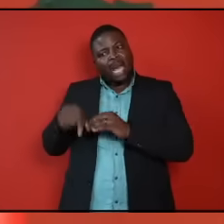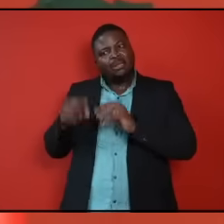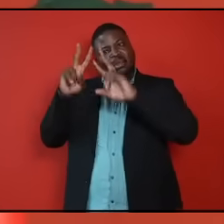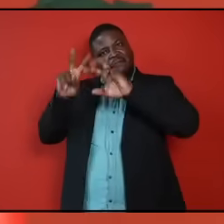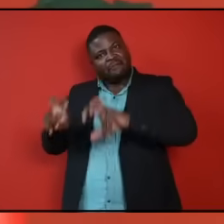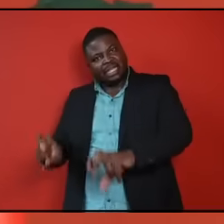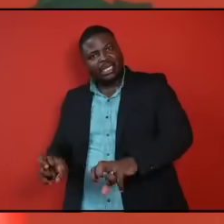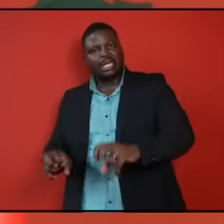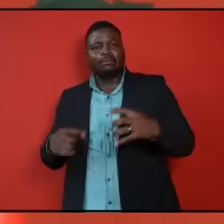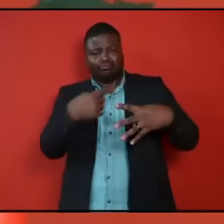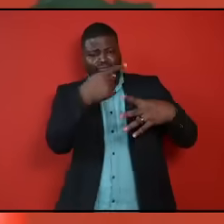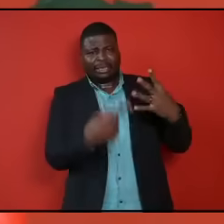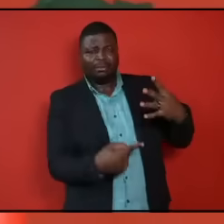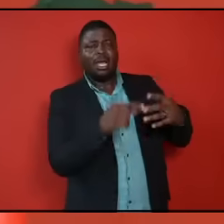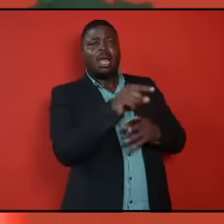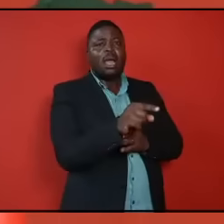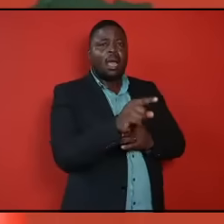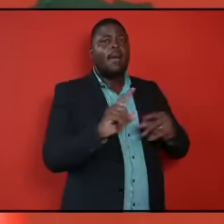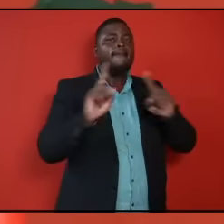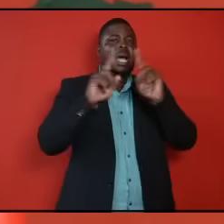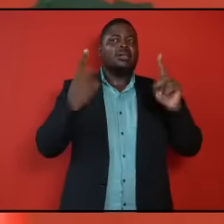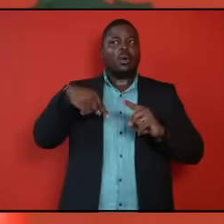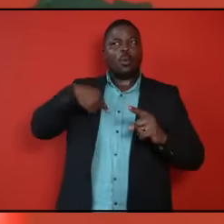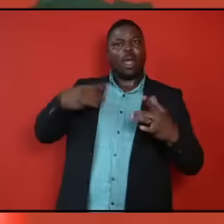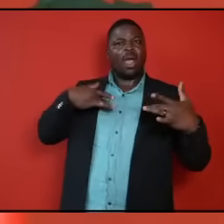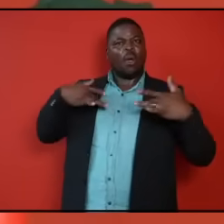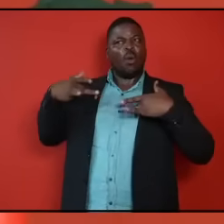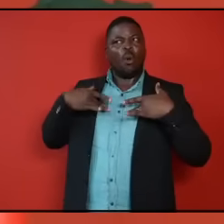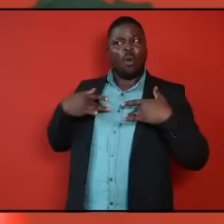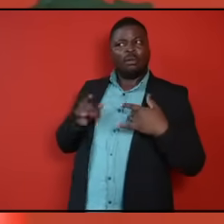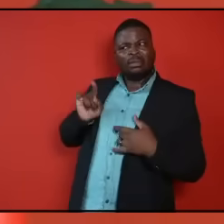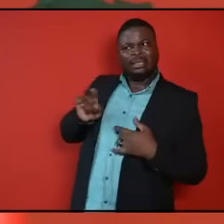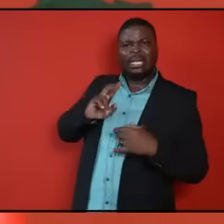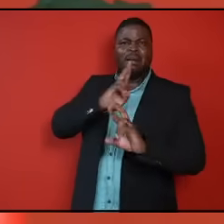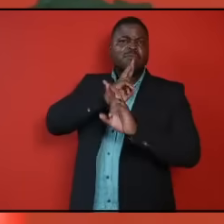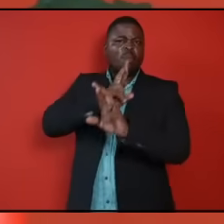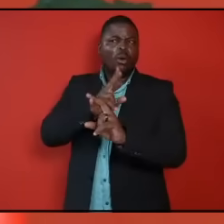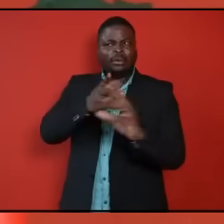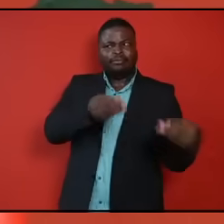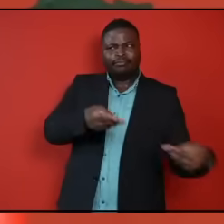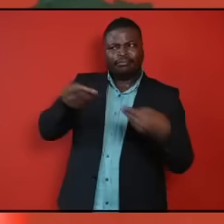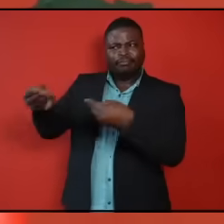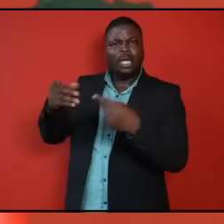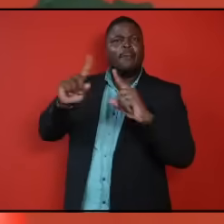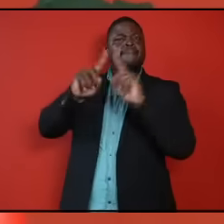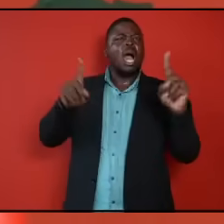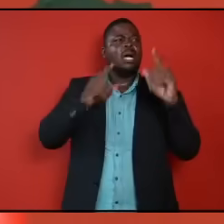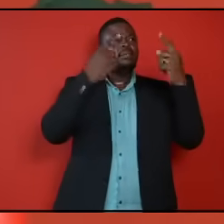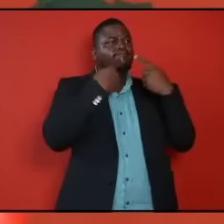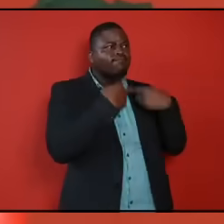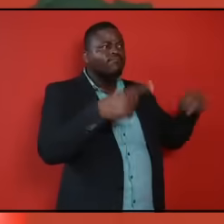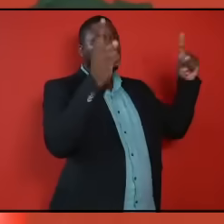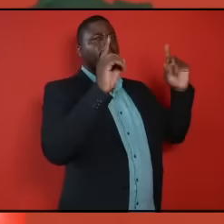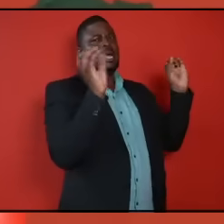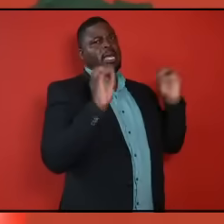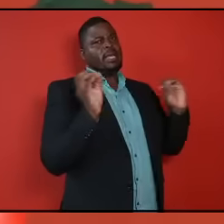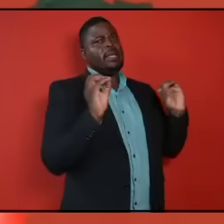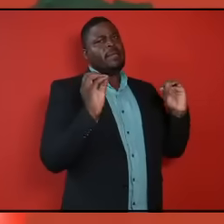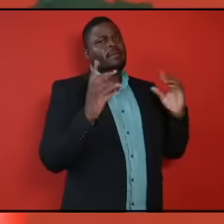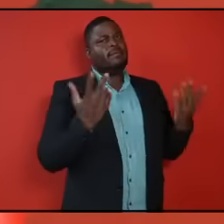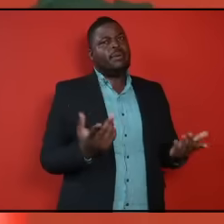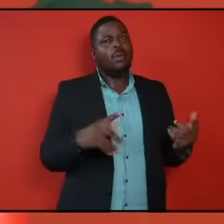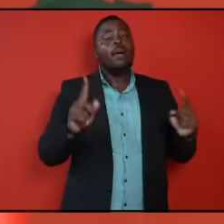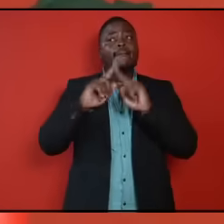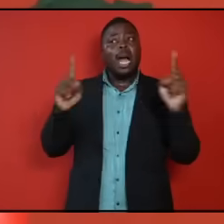deeply concerned that the interim report is not being made public and that some implicated persons have not yet